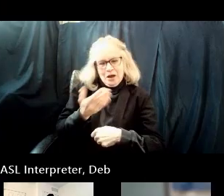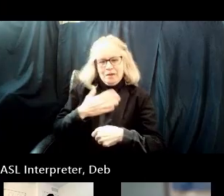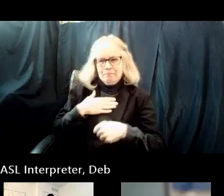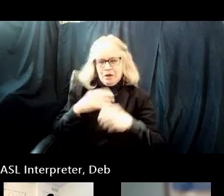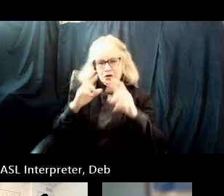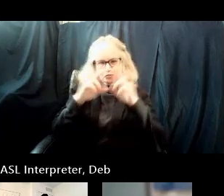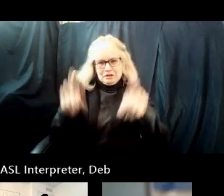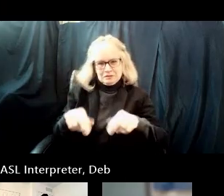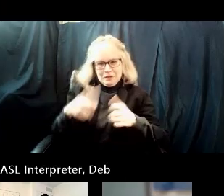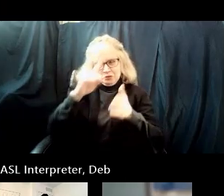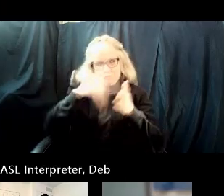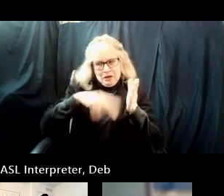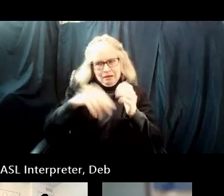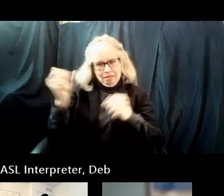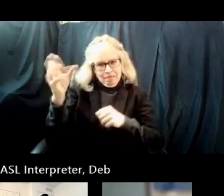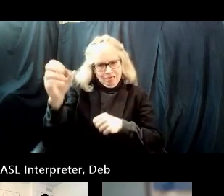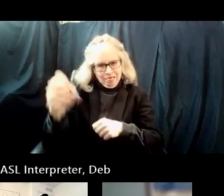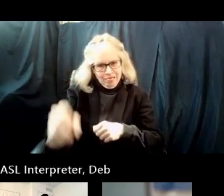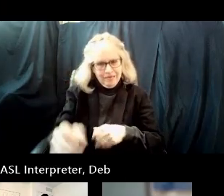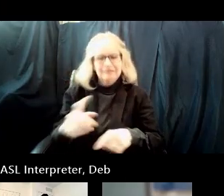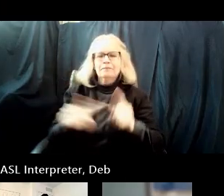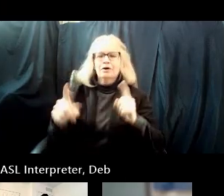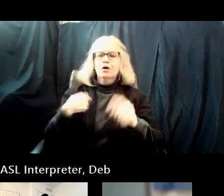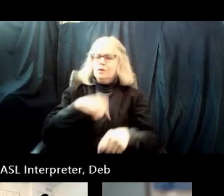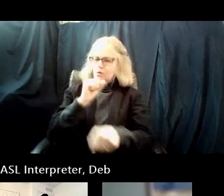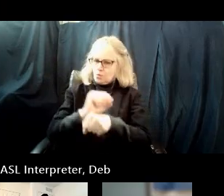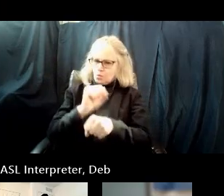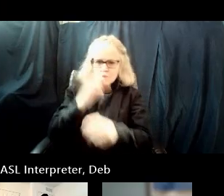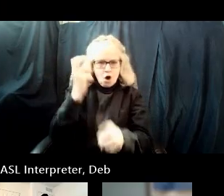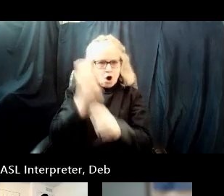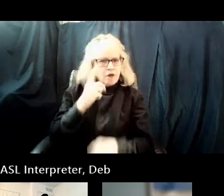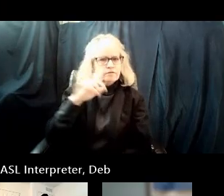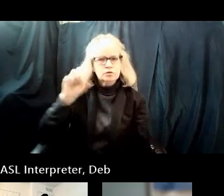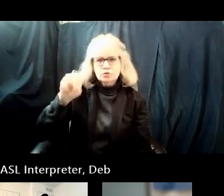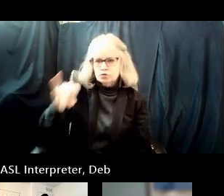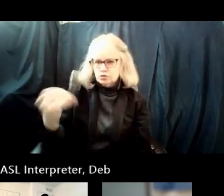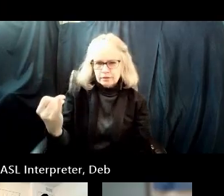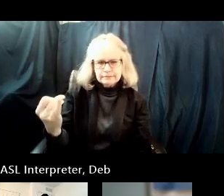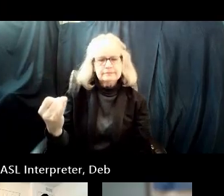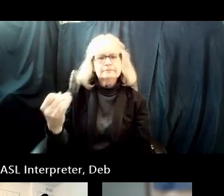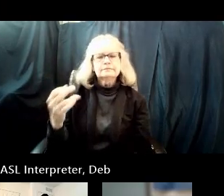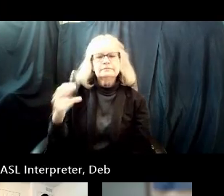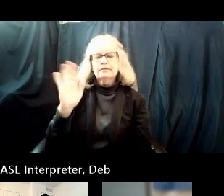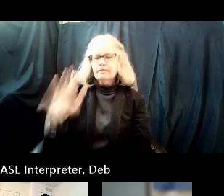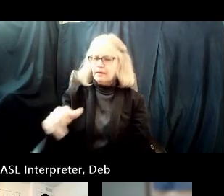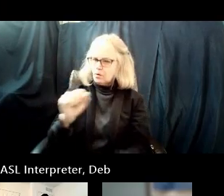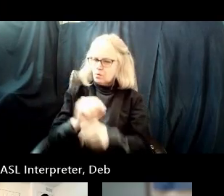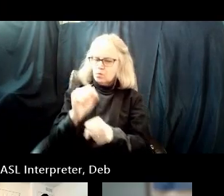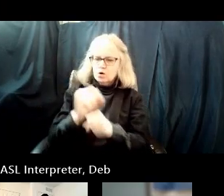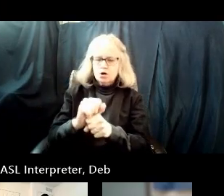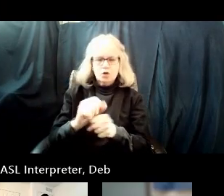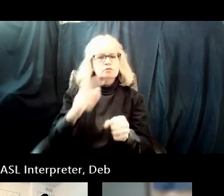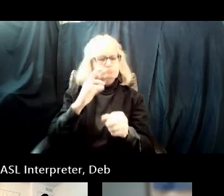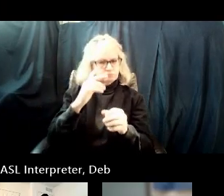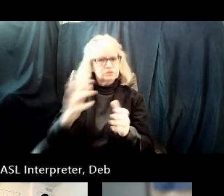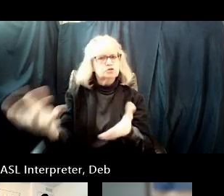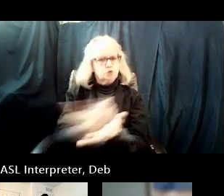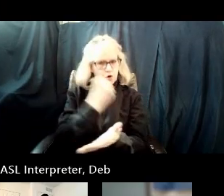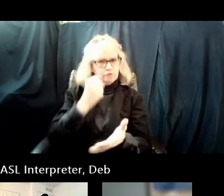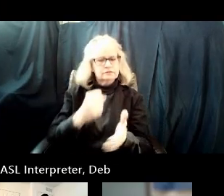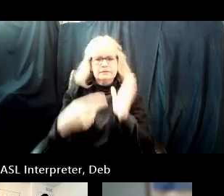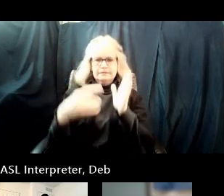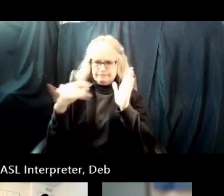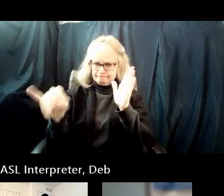resume is read, but we work hard to do the social justice work that we do, and that work deserves to be identified and reflected. And I appreciate